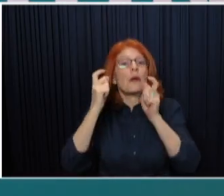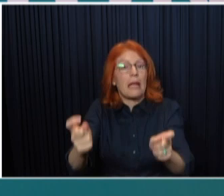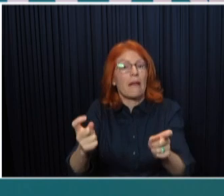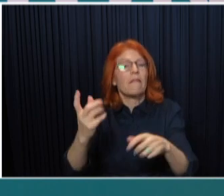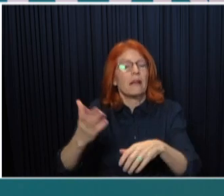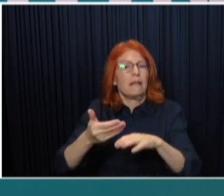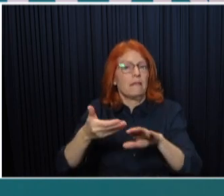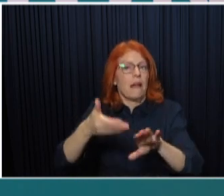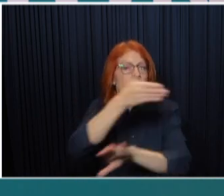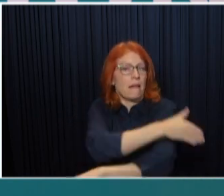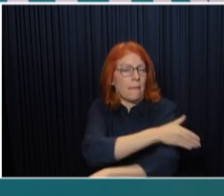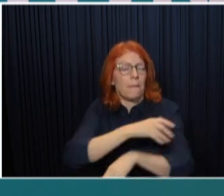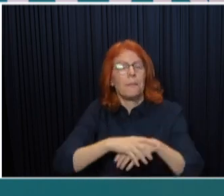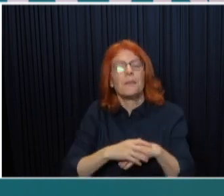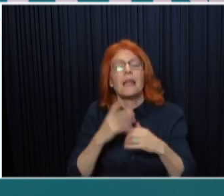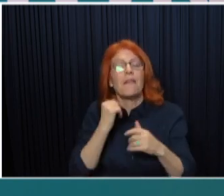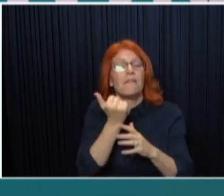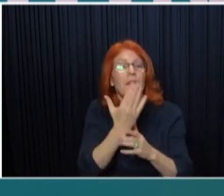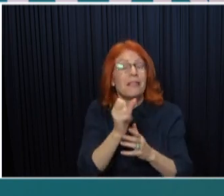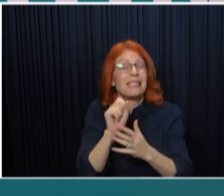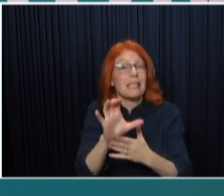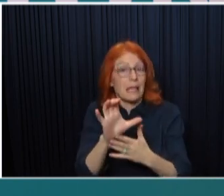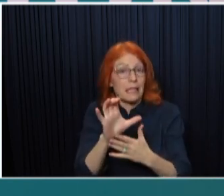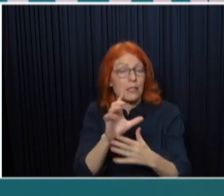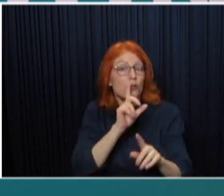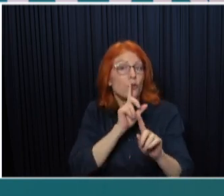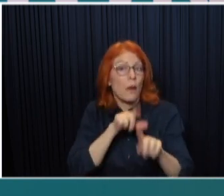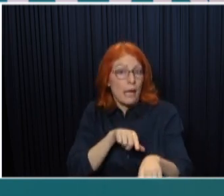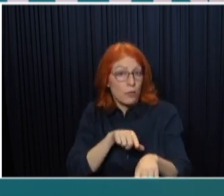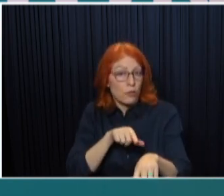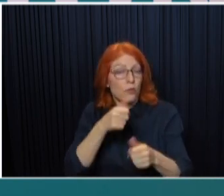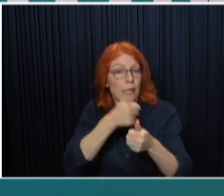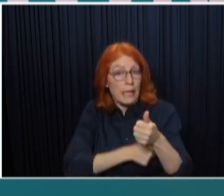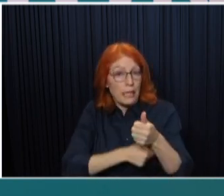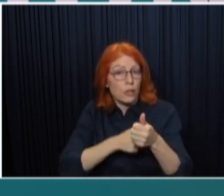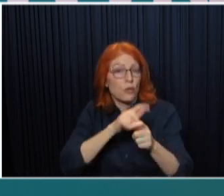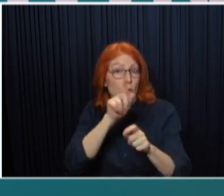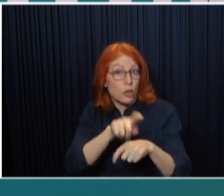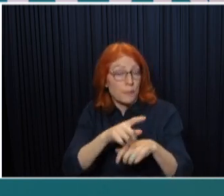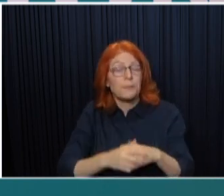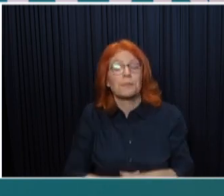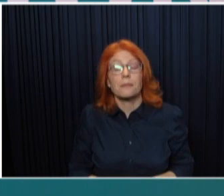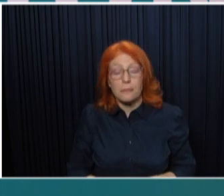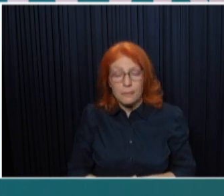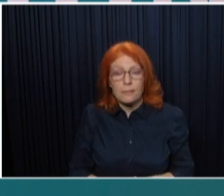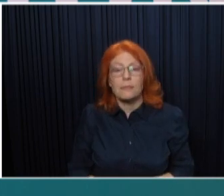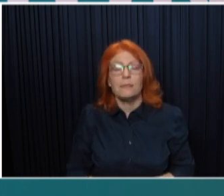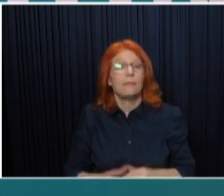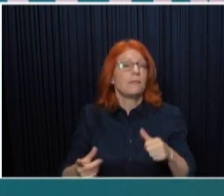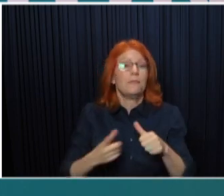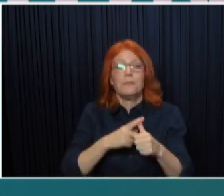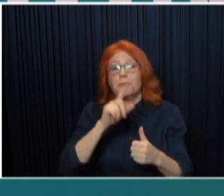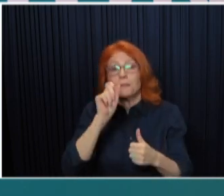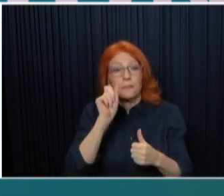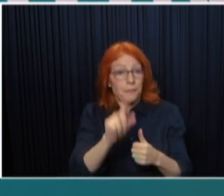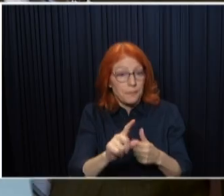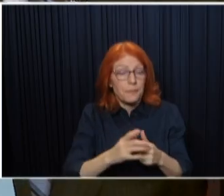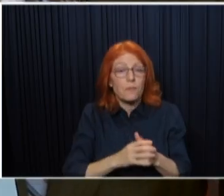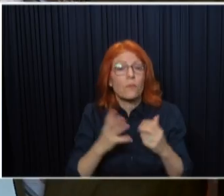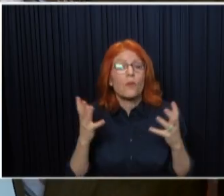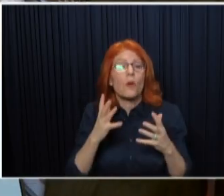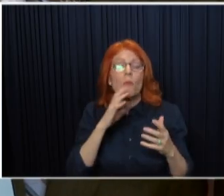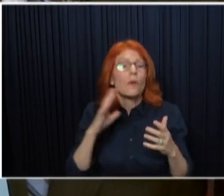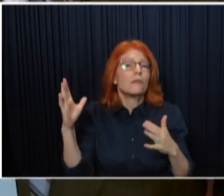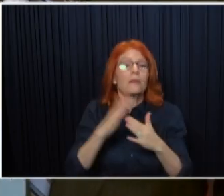time, and they will have just 15 seconds to answer each one. And so, the first question, what is your